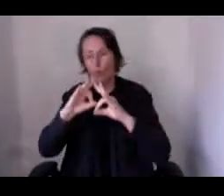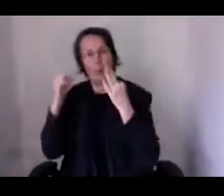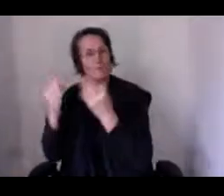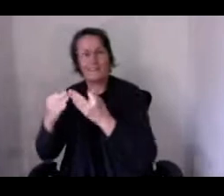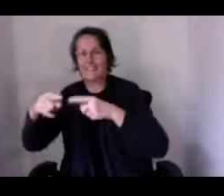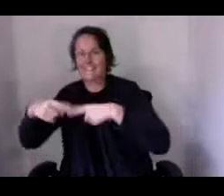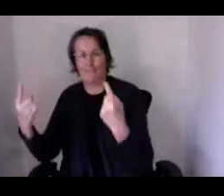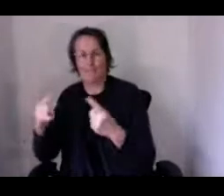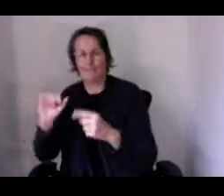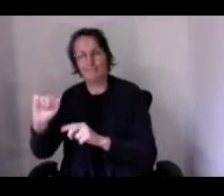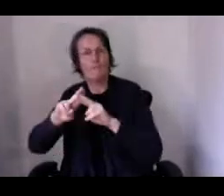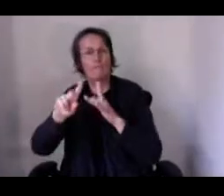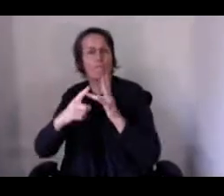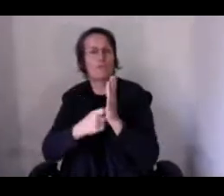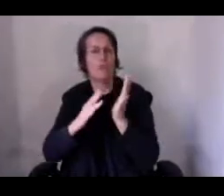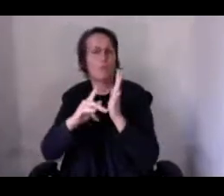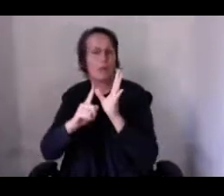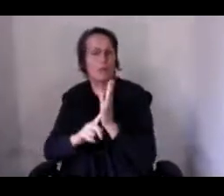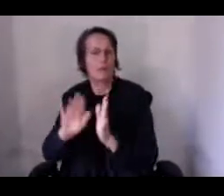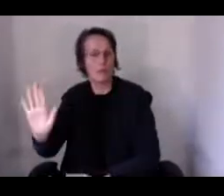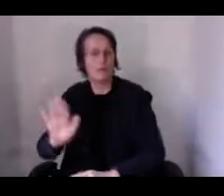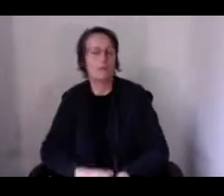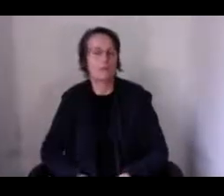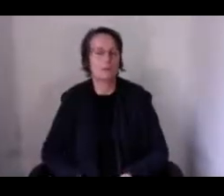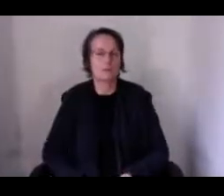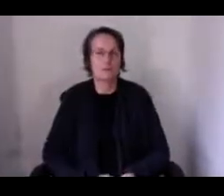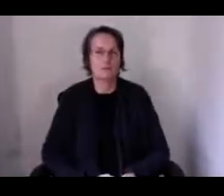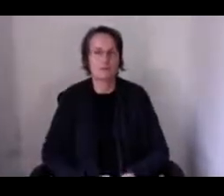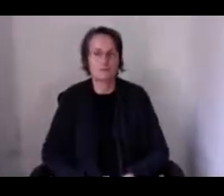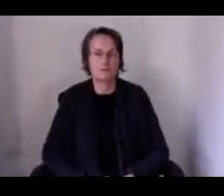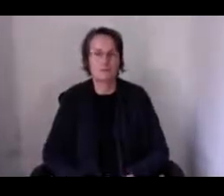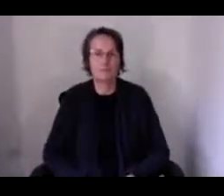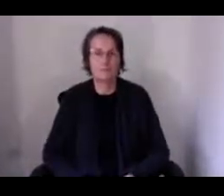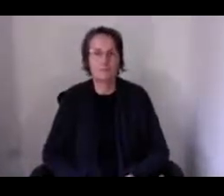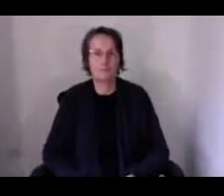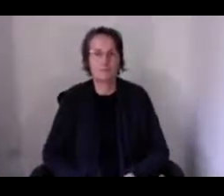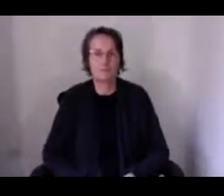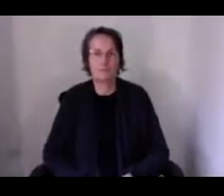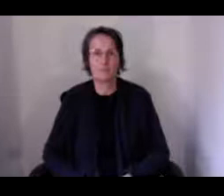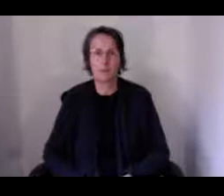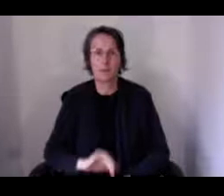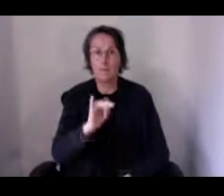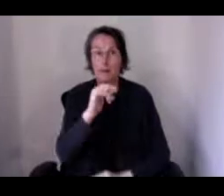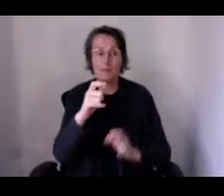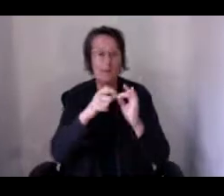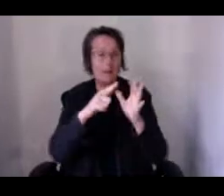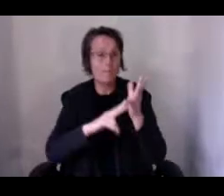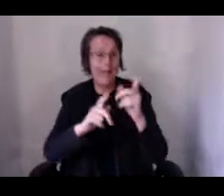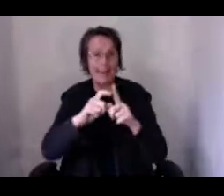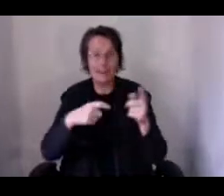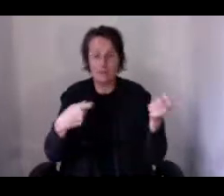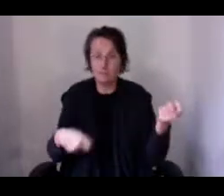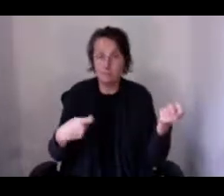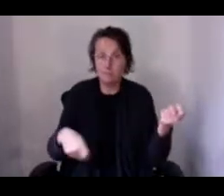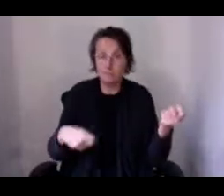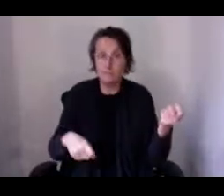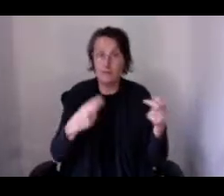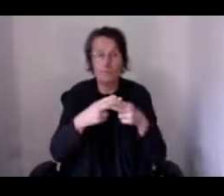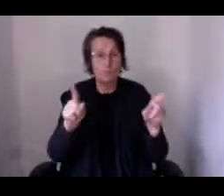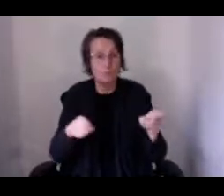entity. Thanks. And I suppose like a band of musicians or something along those lines, does that create